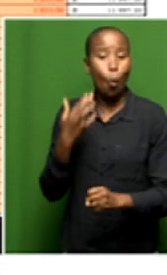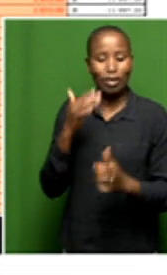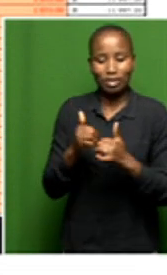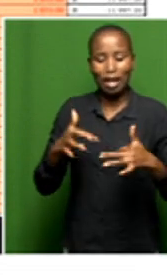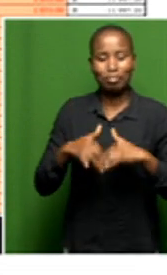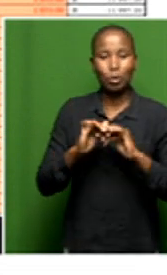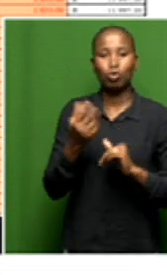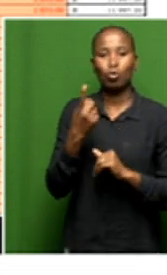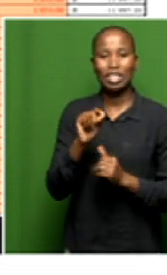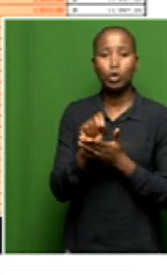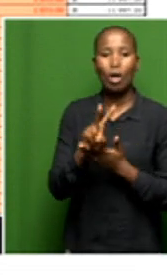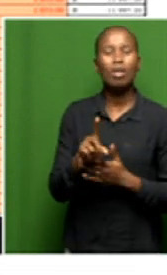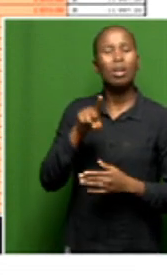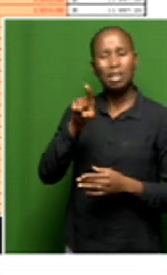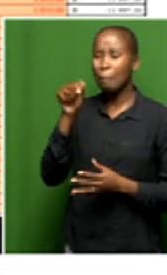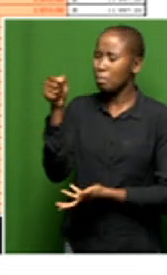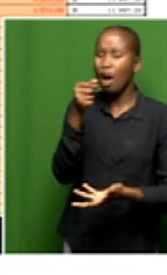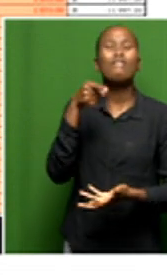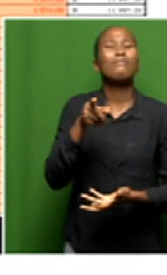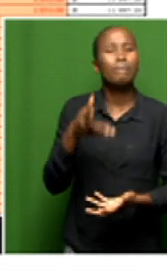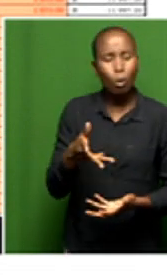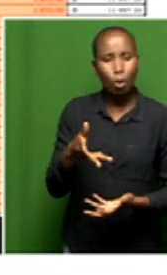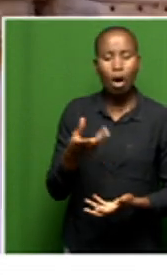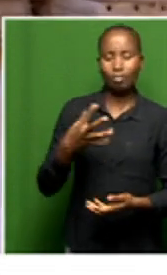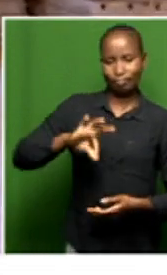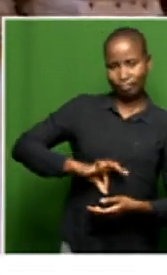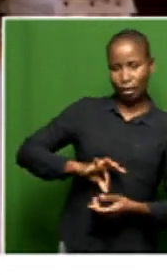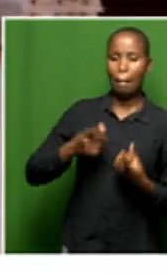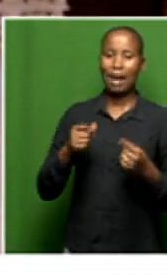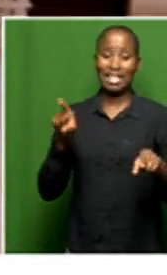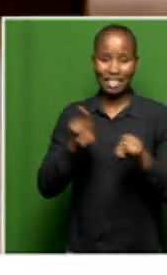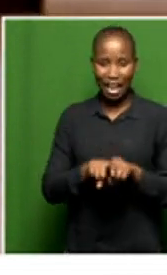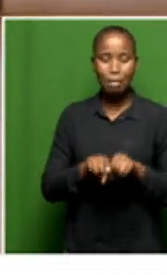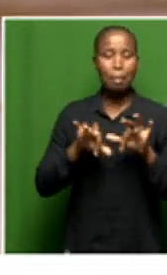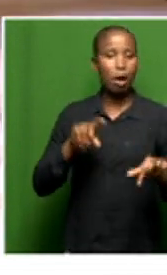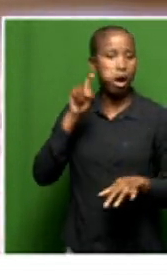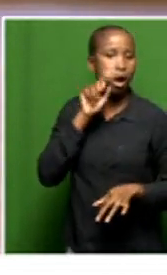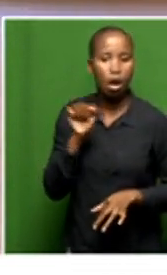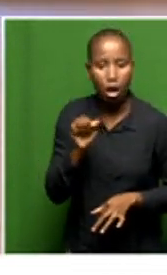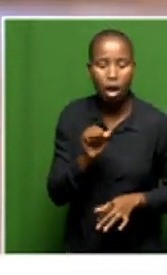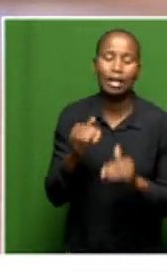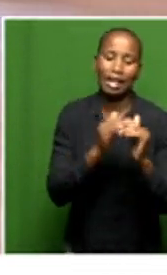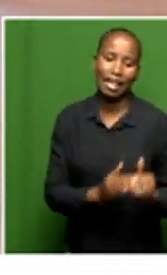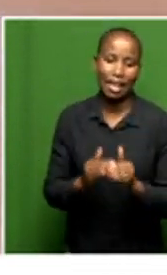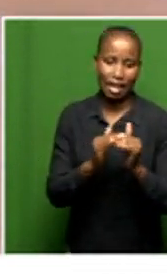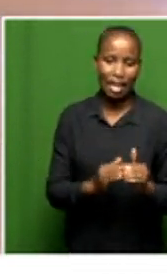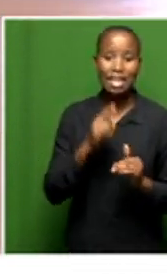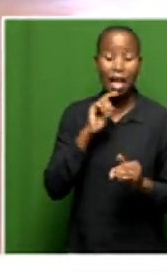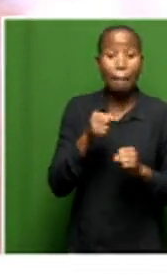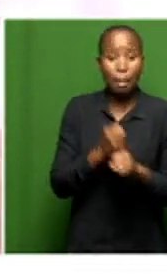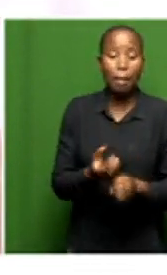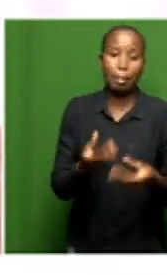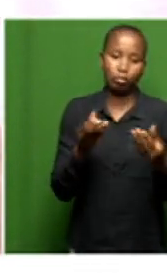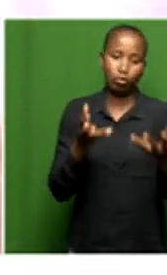2012 for salaries and caring of patients. Mohlakeng reveals that the facility has been receiving renovations annually. It's a yearly